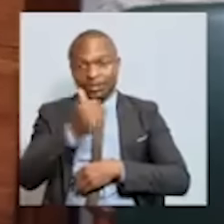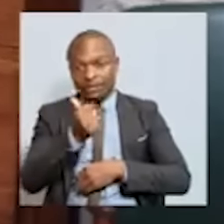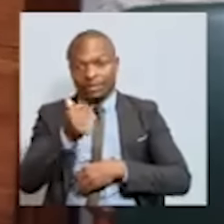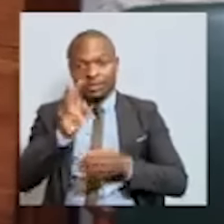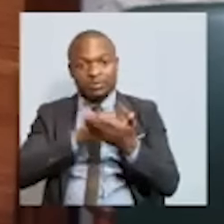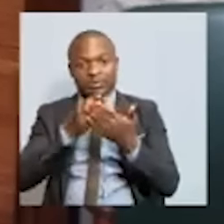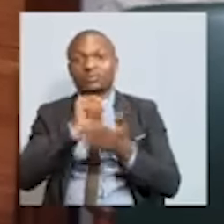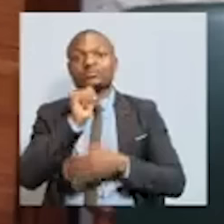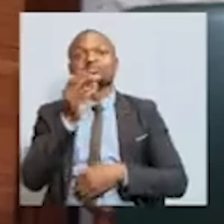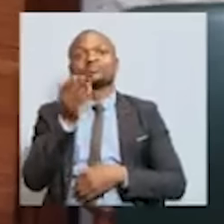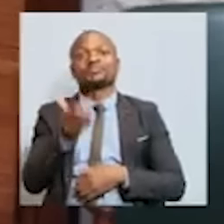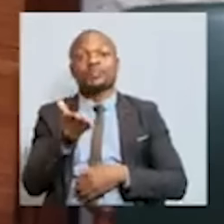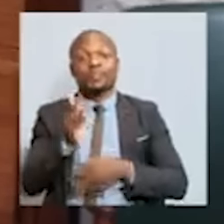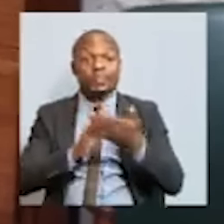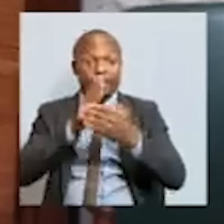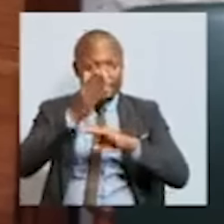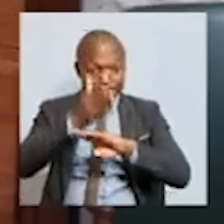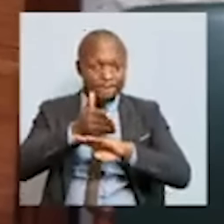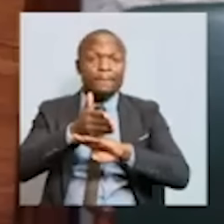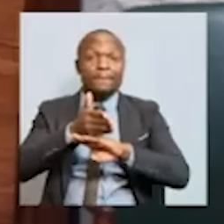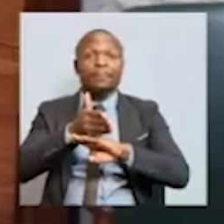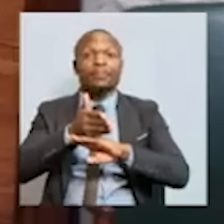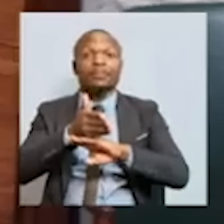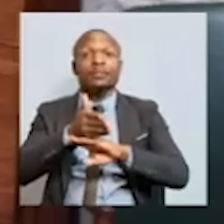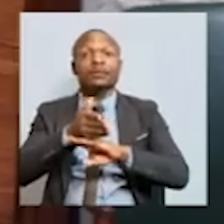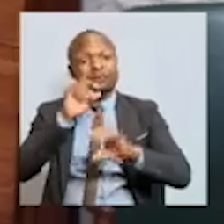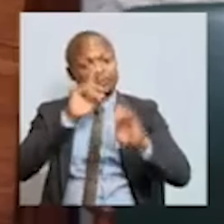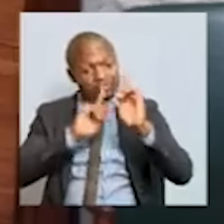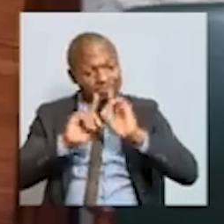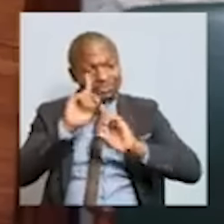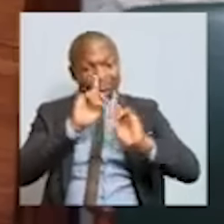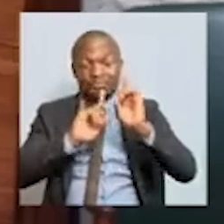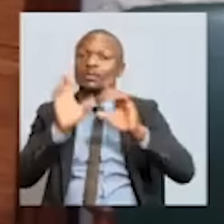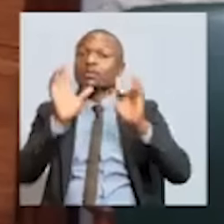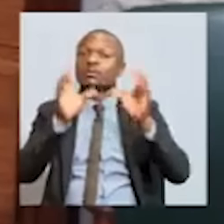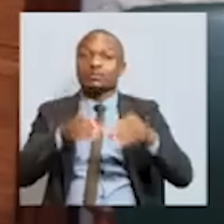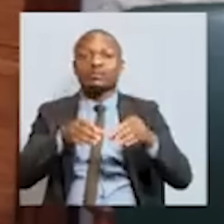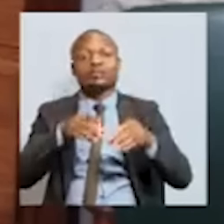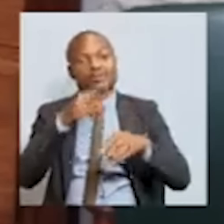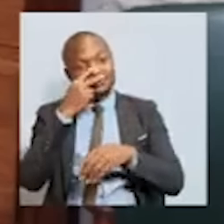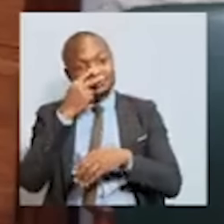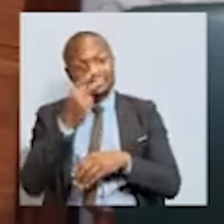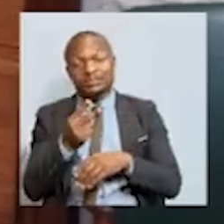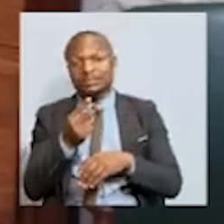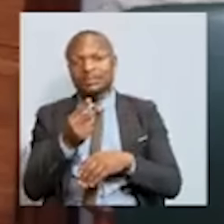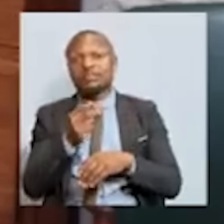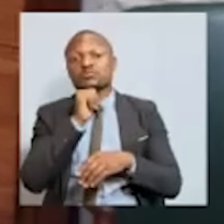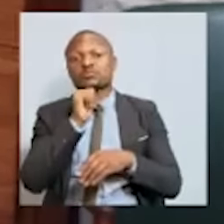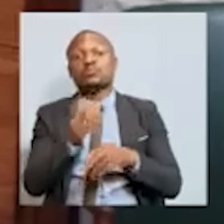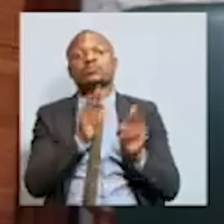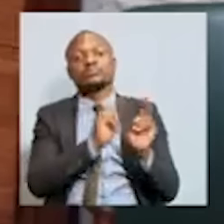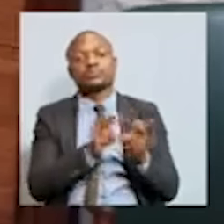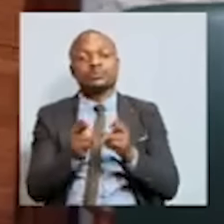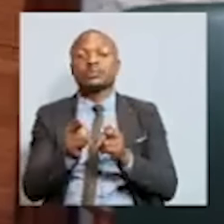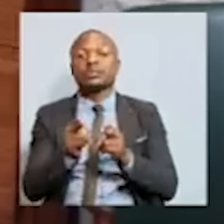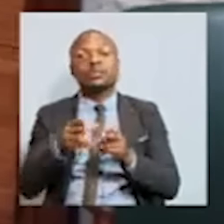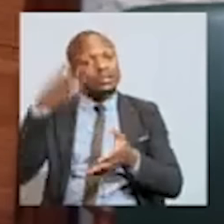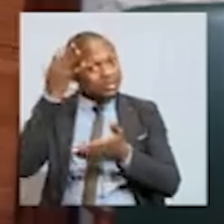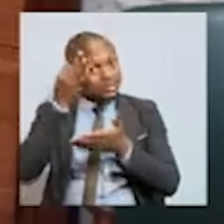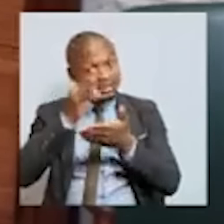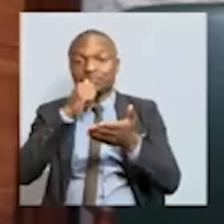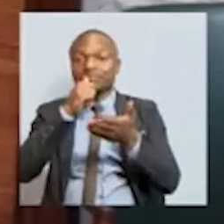absent. After extensive deliberations, the committee noted that by not responding to the clerk's